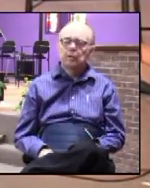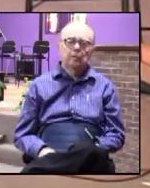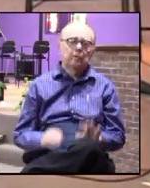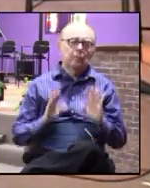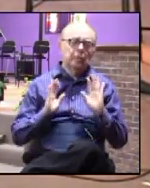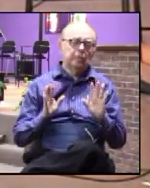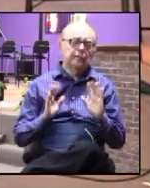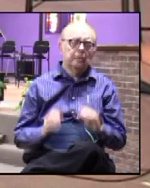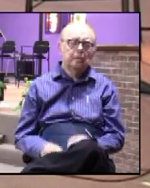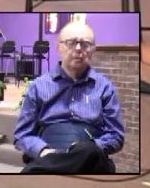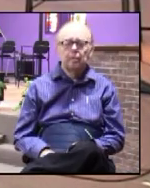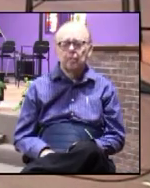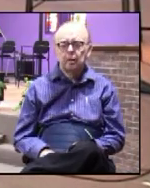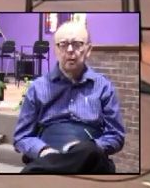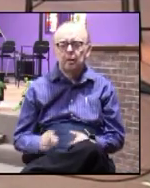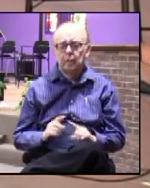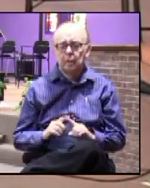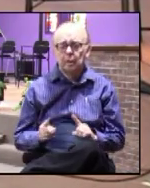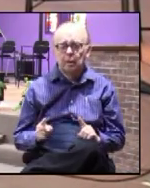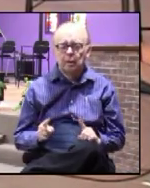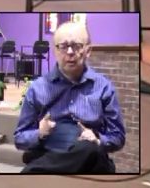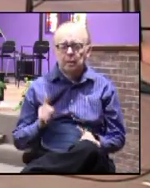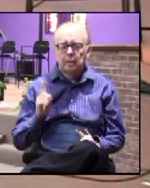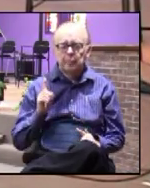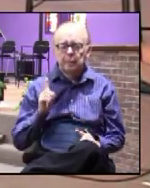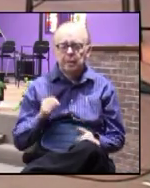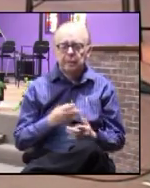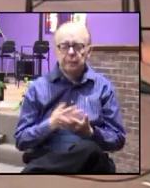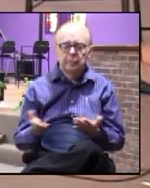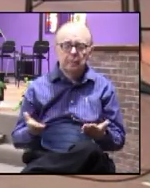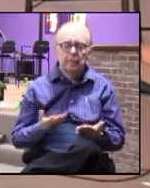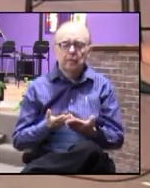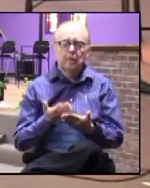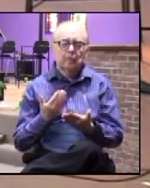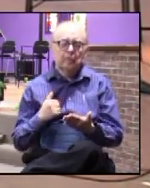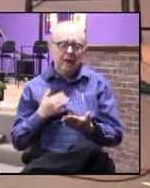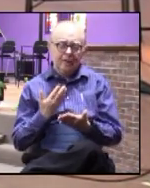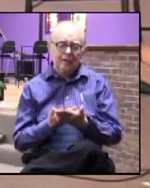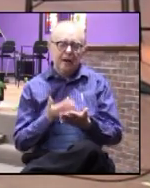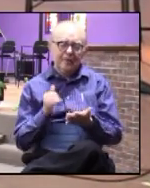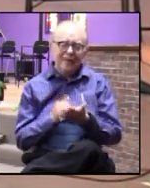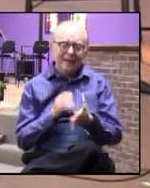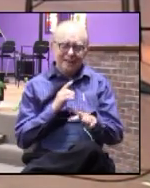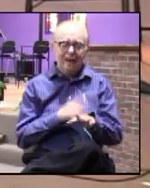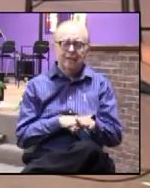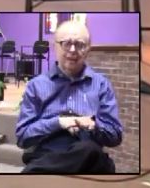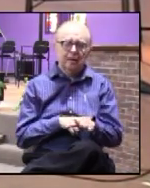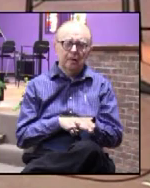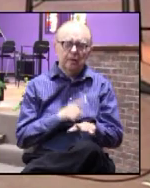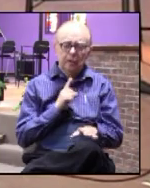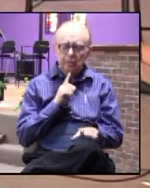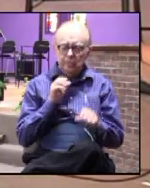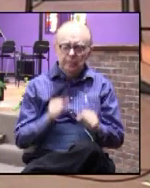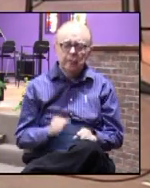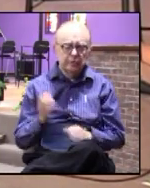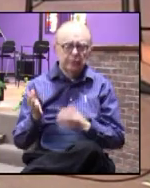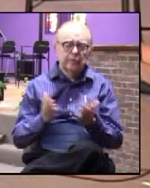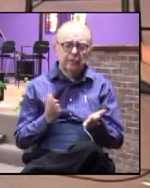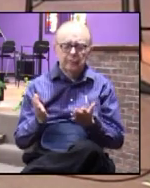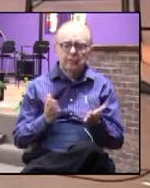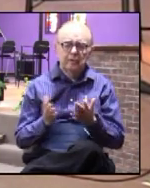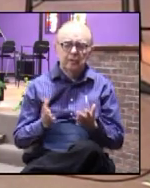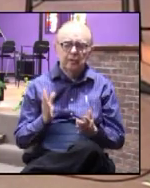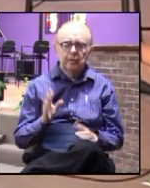wonderful. But there needs to be something else before we get to that point of really being able to serve. And you'll